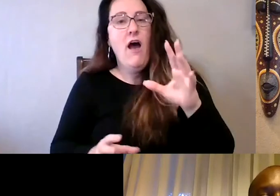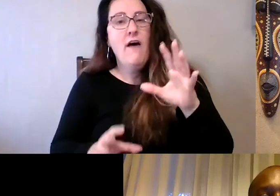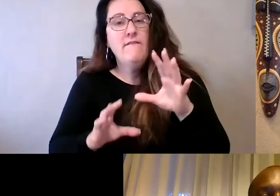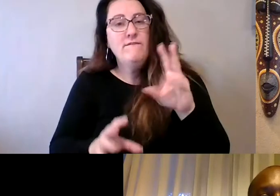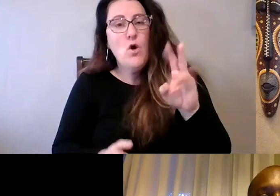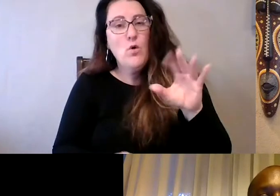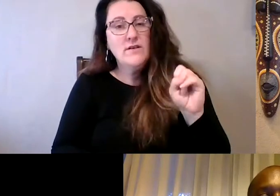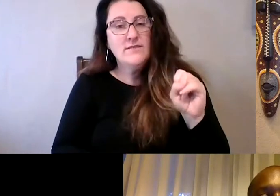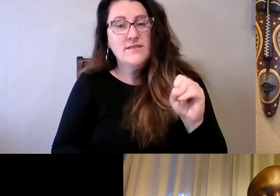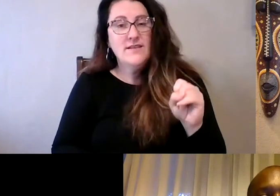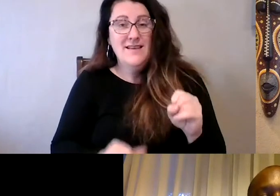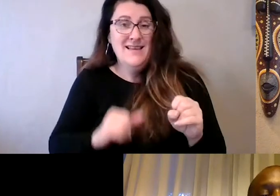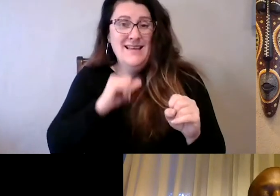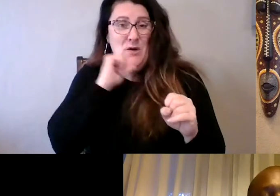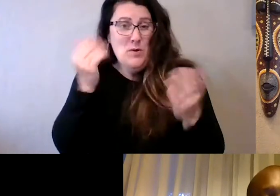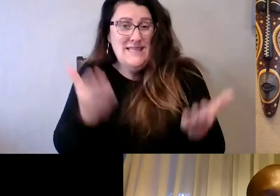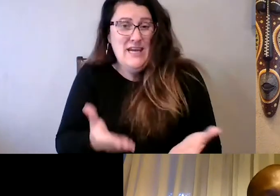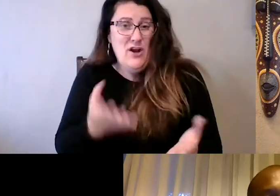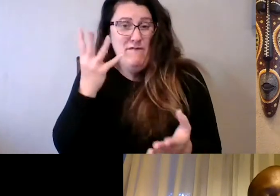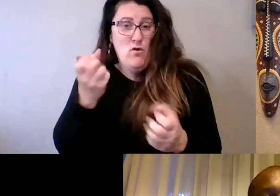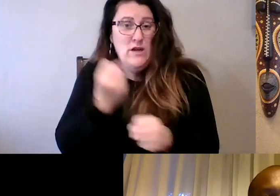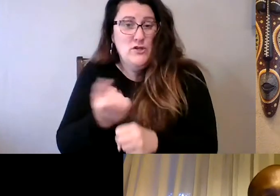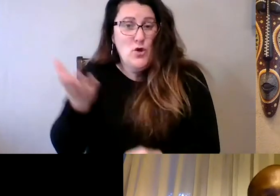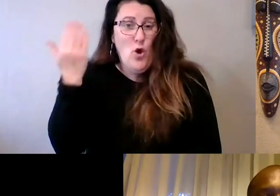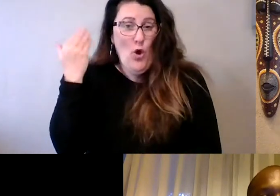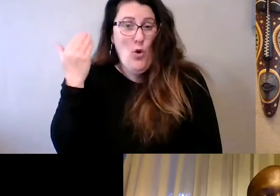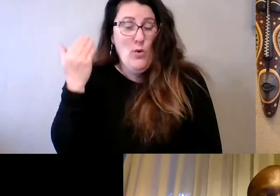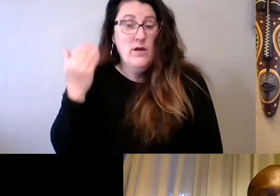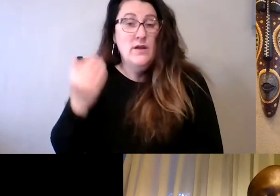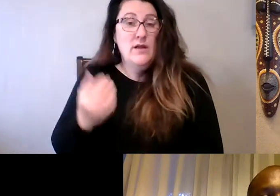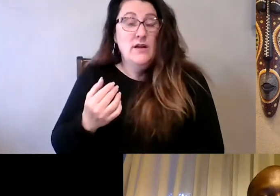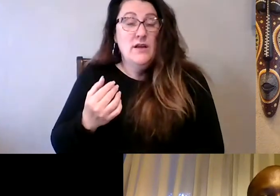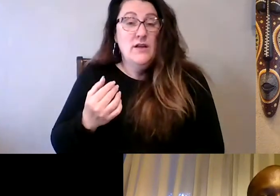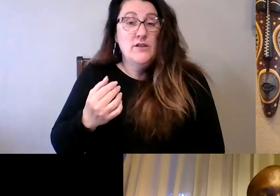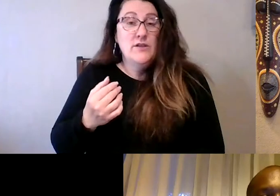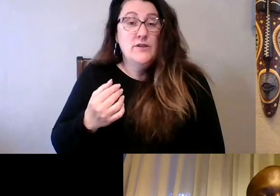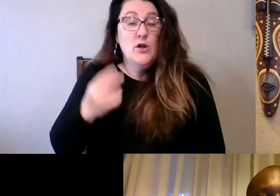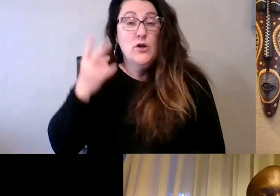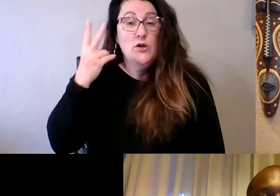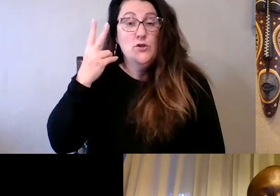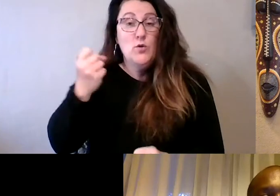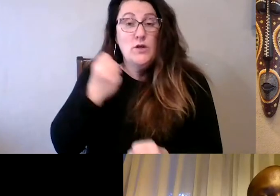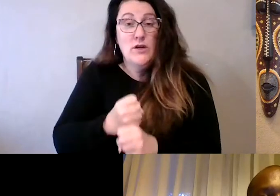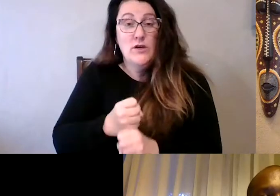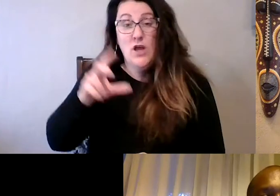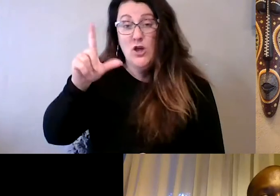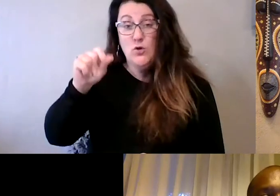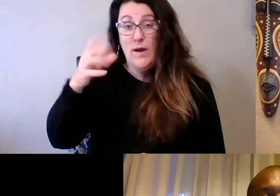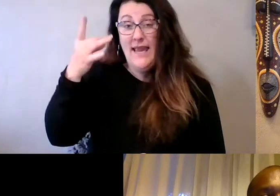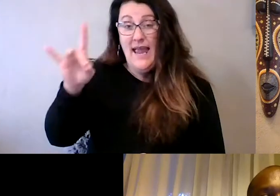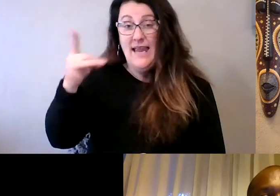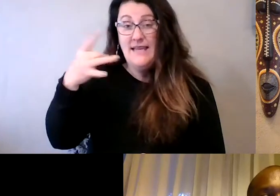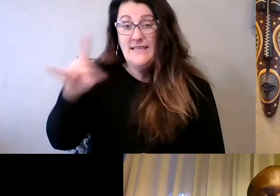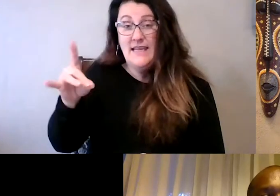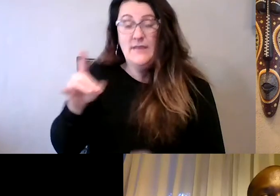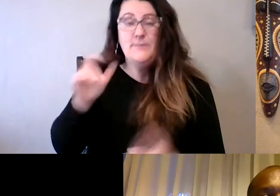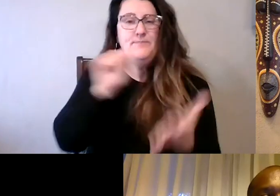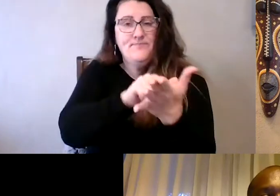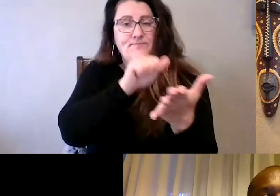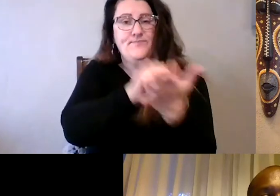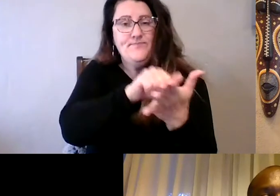didn't exist 4 years ago. So they have spent 2 years before this election on the doors doing silent